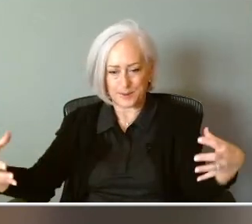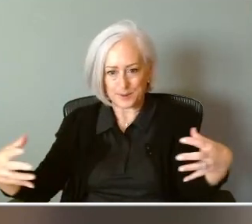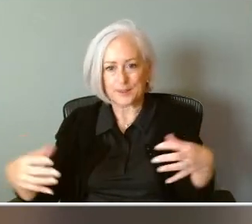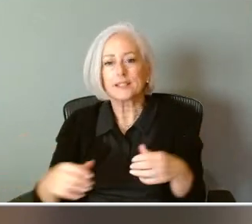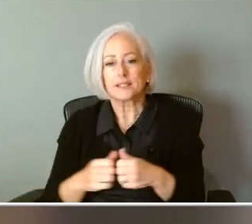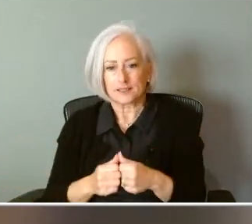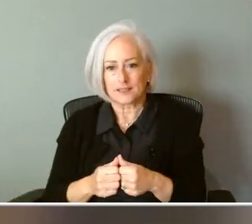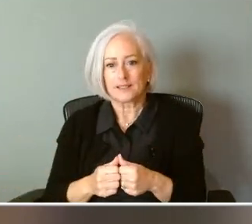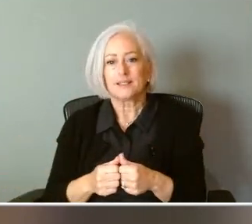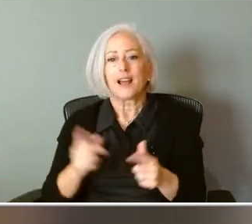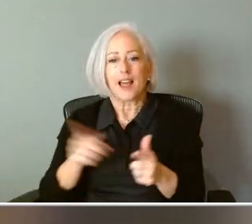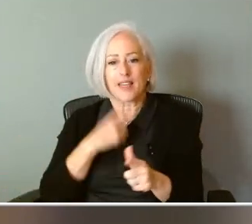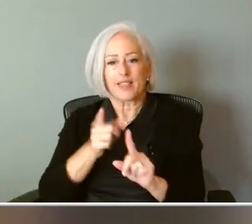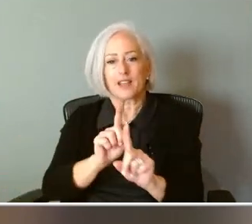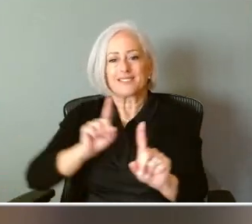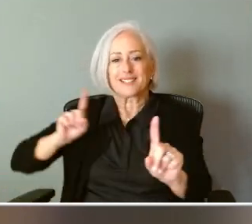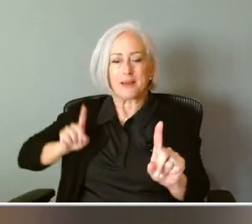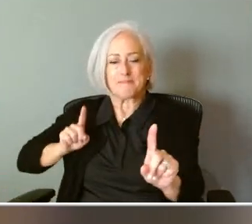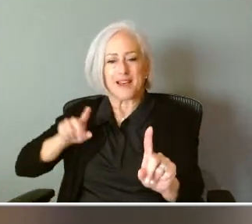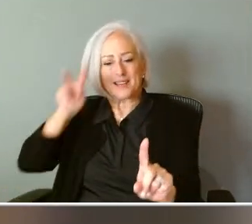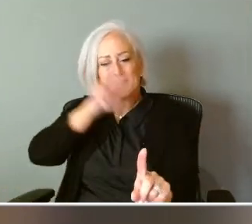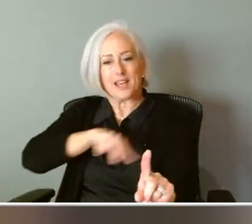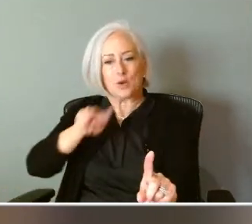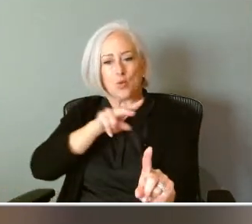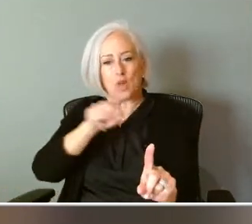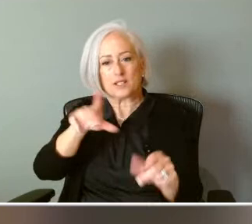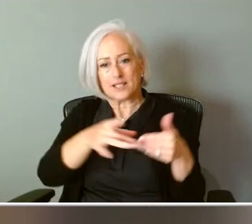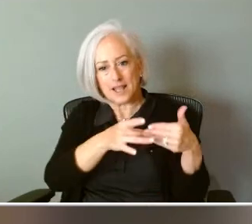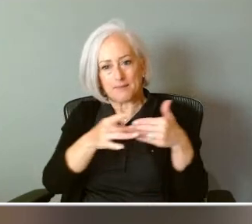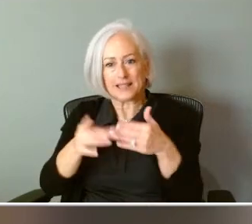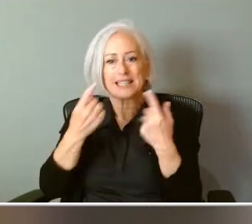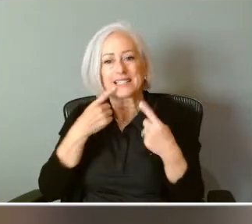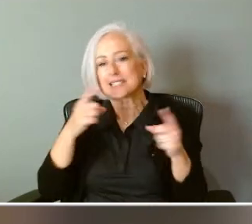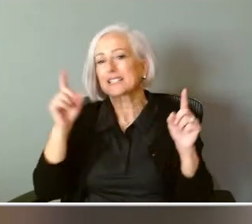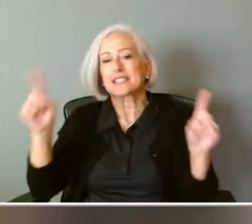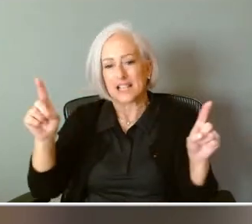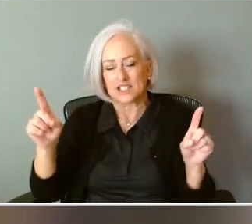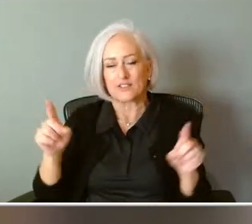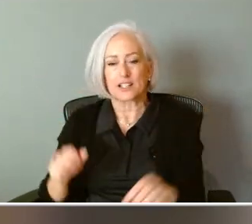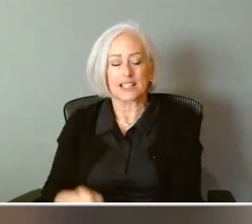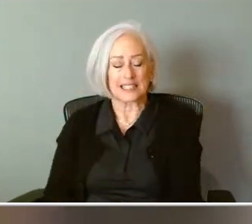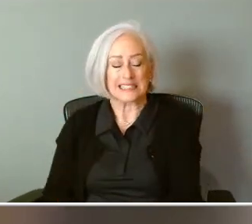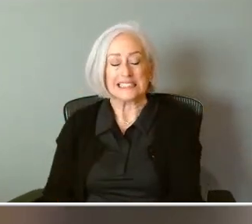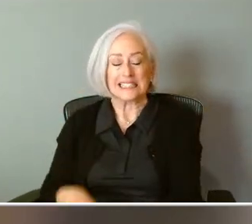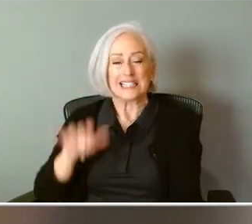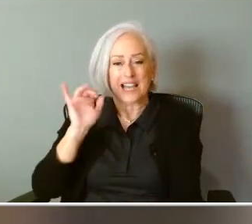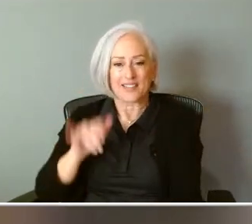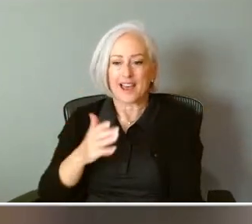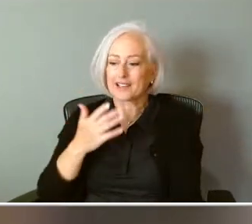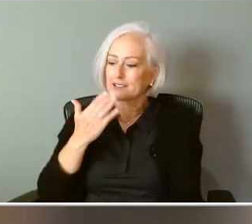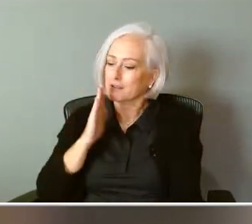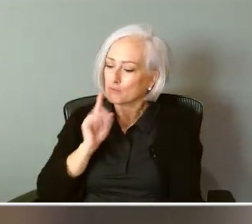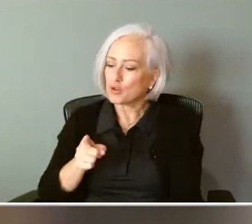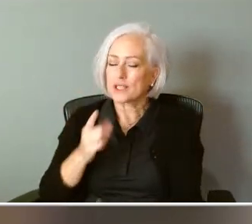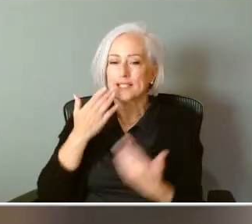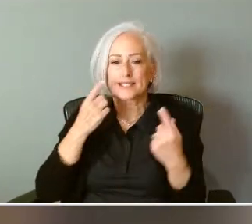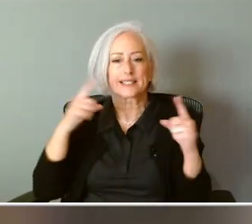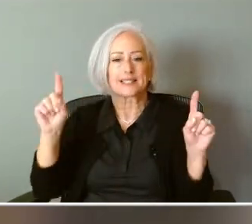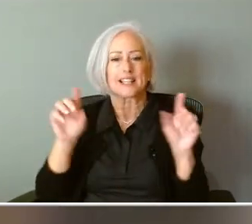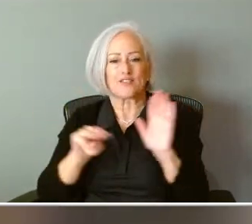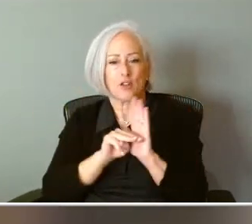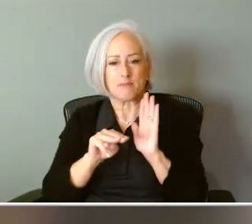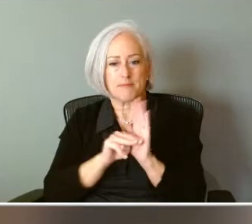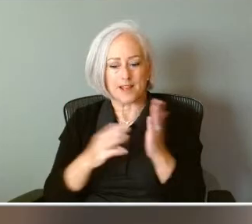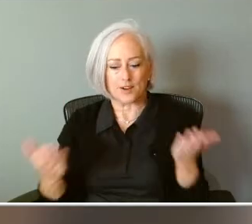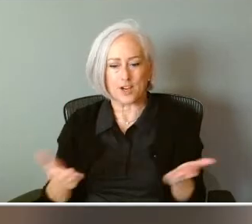way and watch them lead successfully, which has been a really successful model we've had in the cancer center, and he's the right